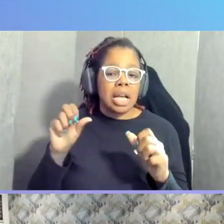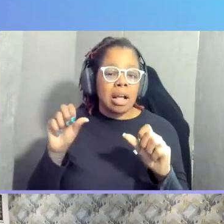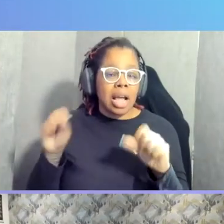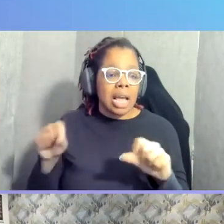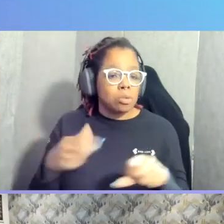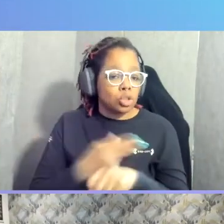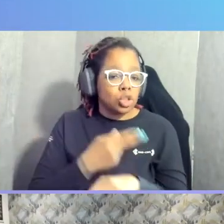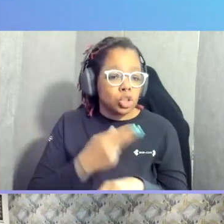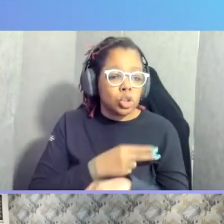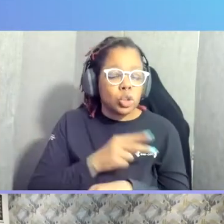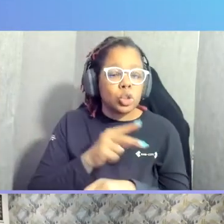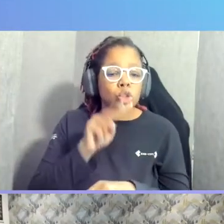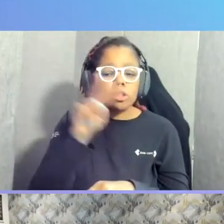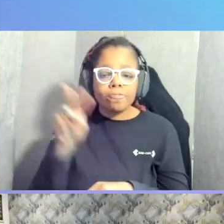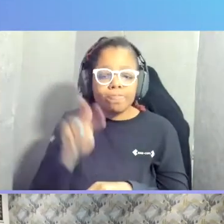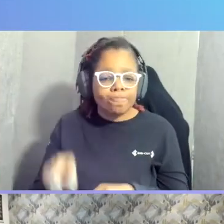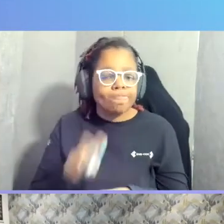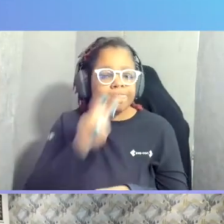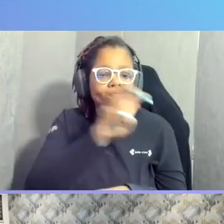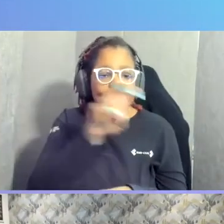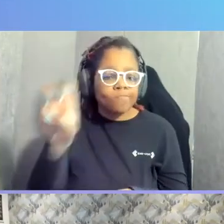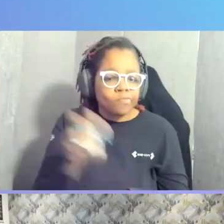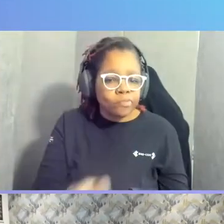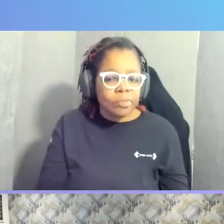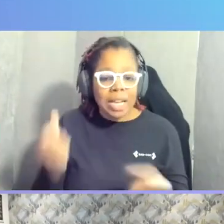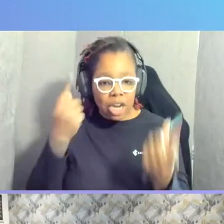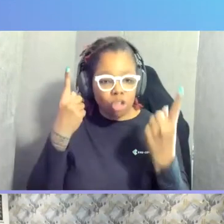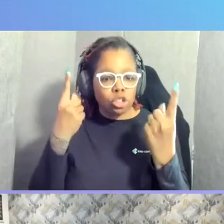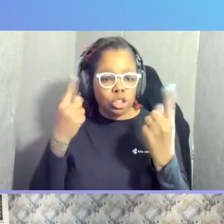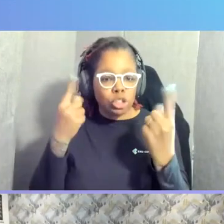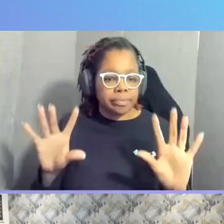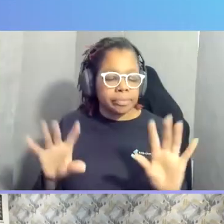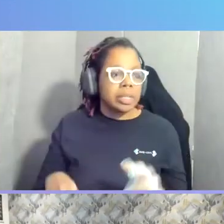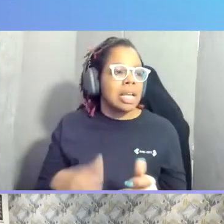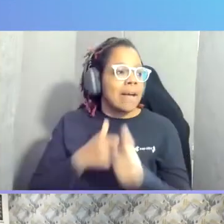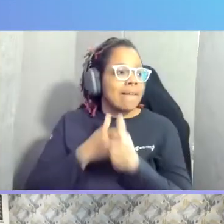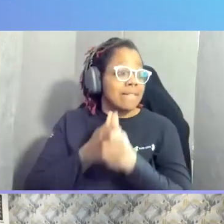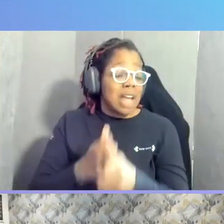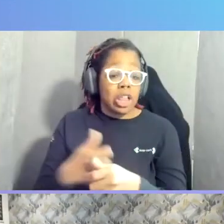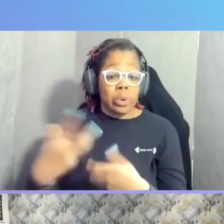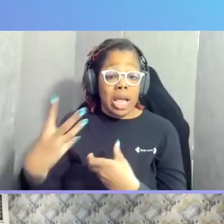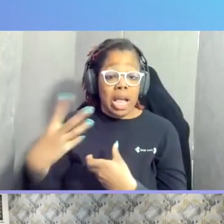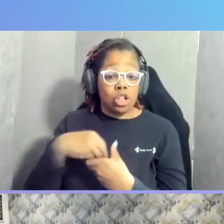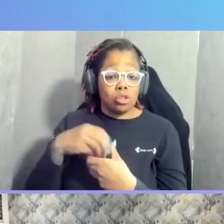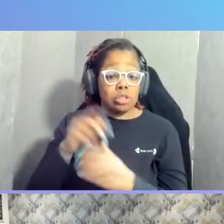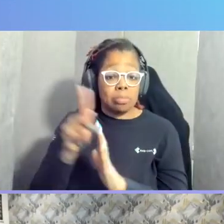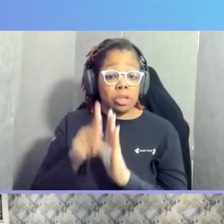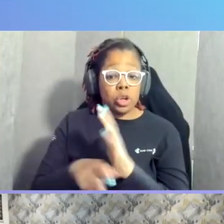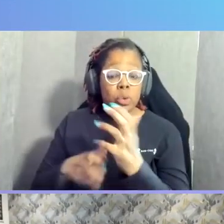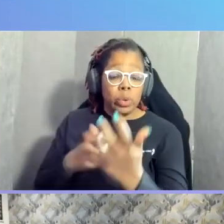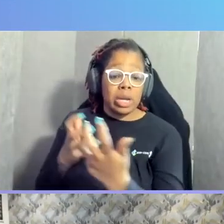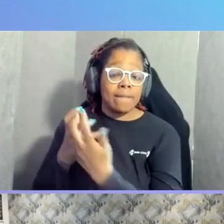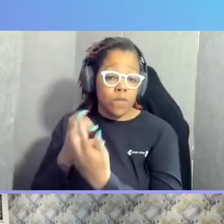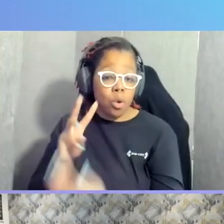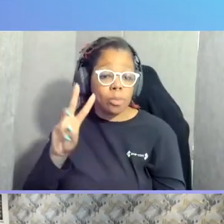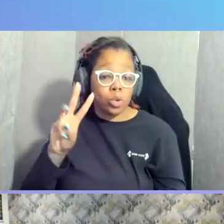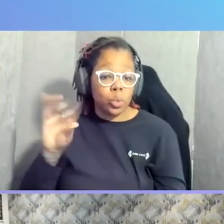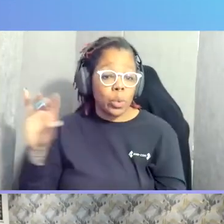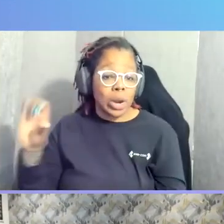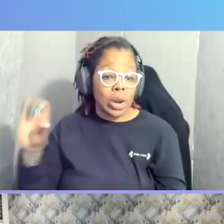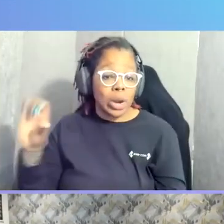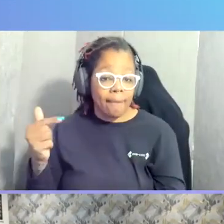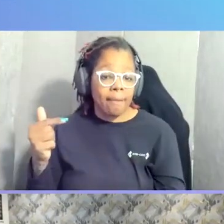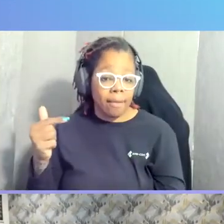operable, and understandable. By following the inclusive principles, we conform to the WCAG